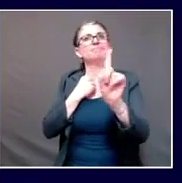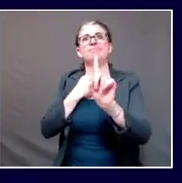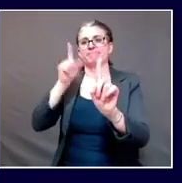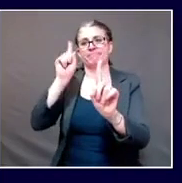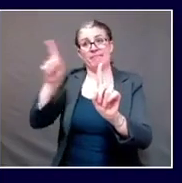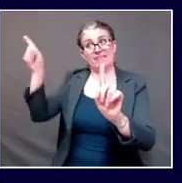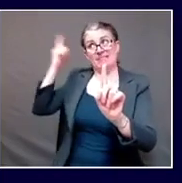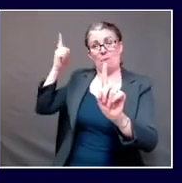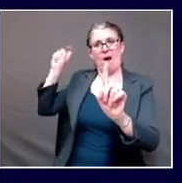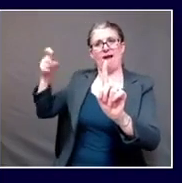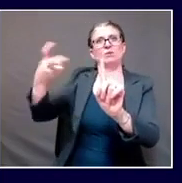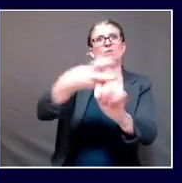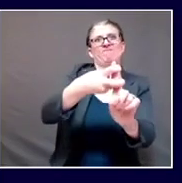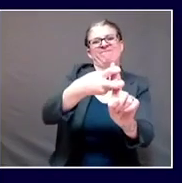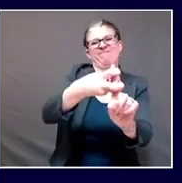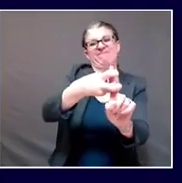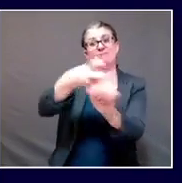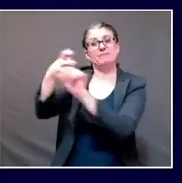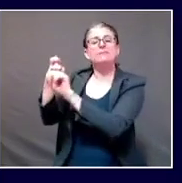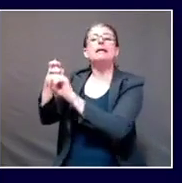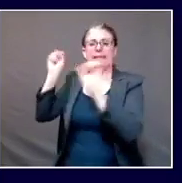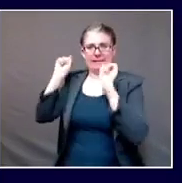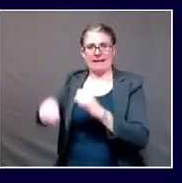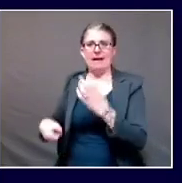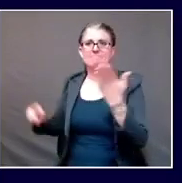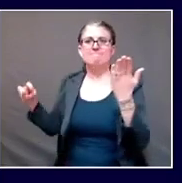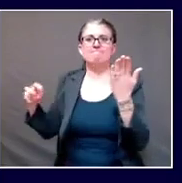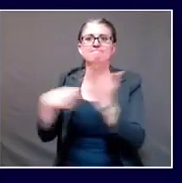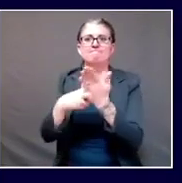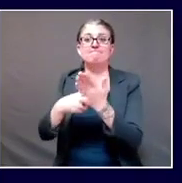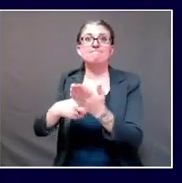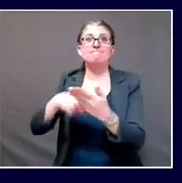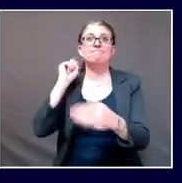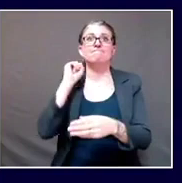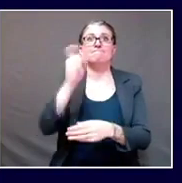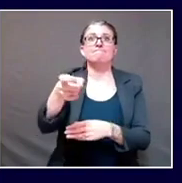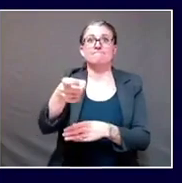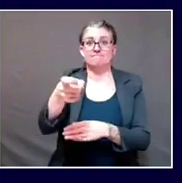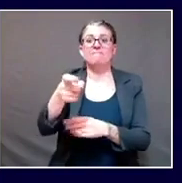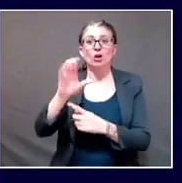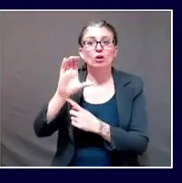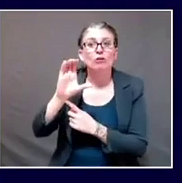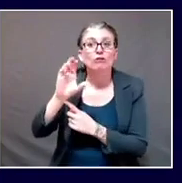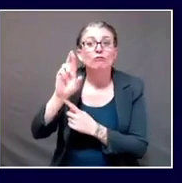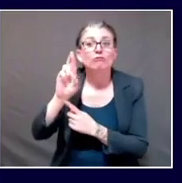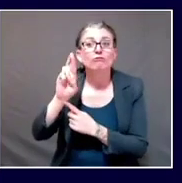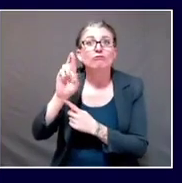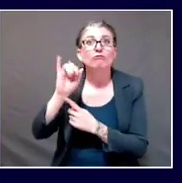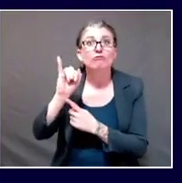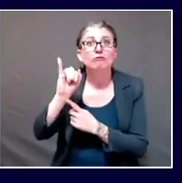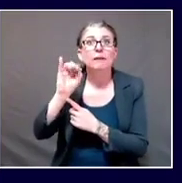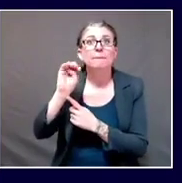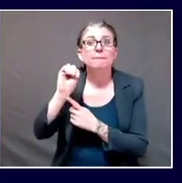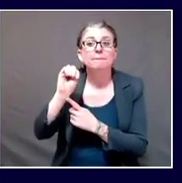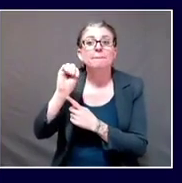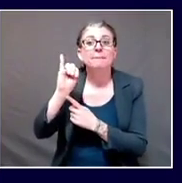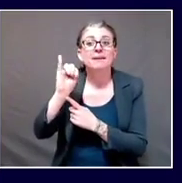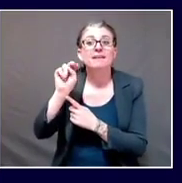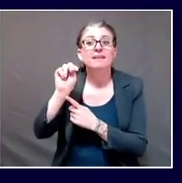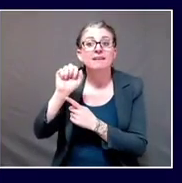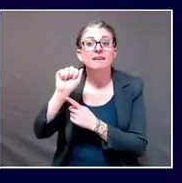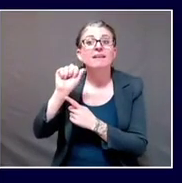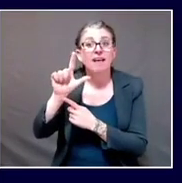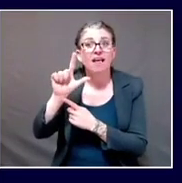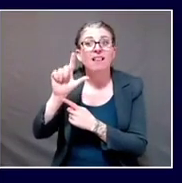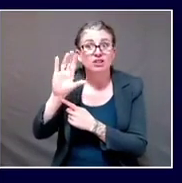right now, more people are getting sick, more people are going to the hospital, more people are dying in Maine with COVID-19. In just the